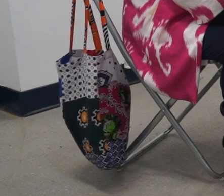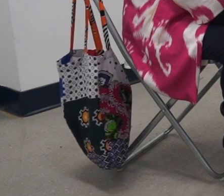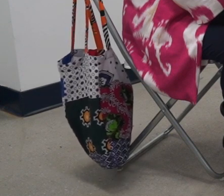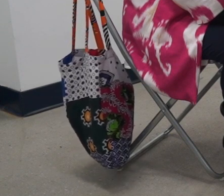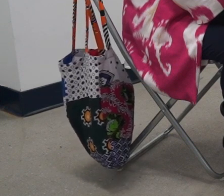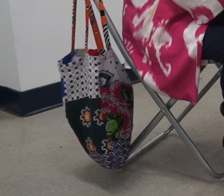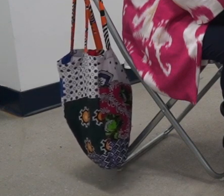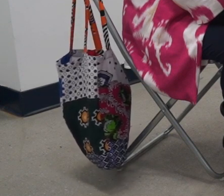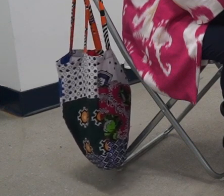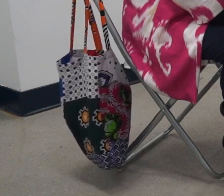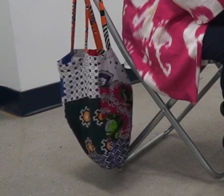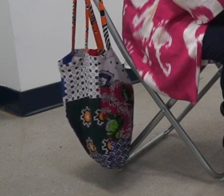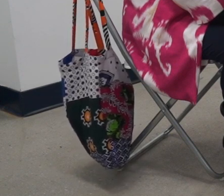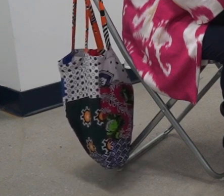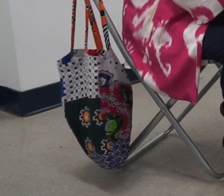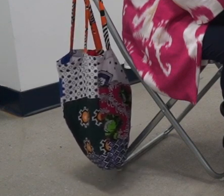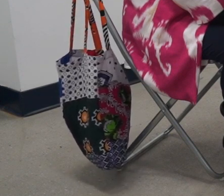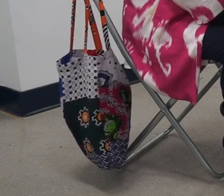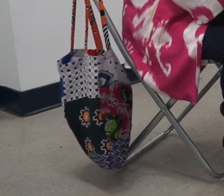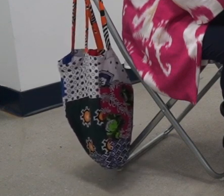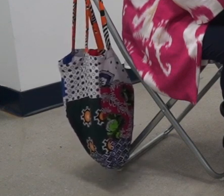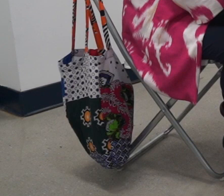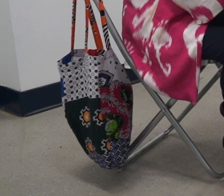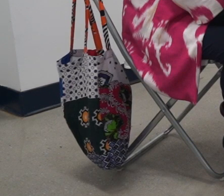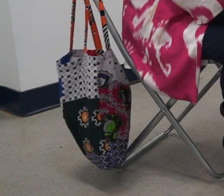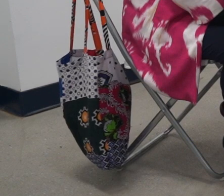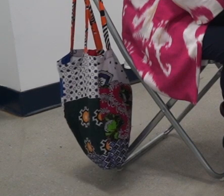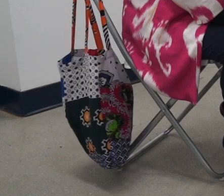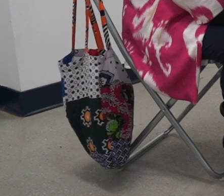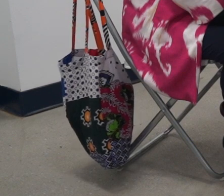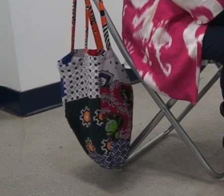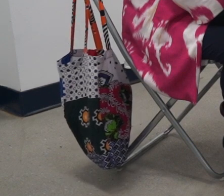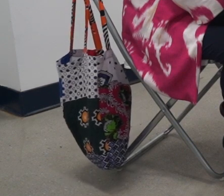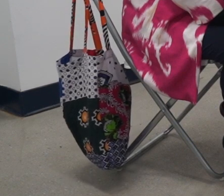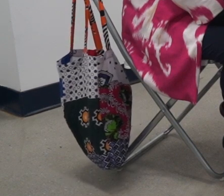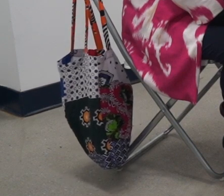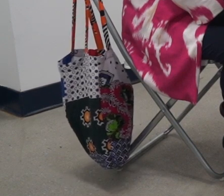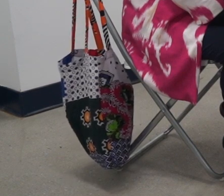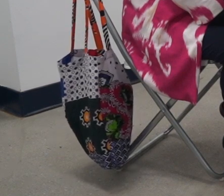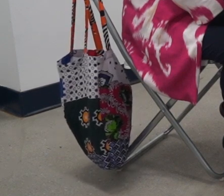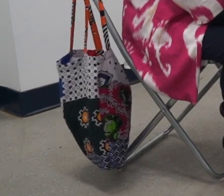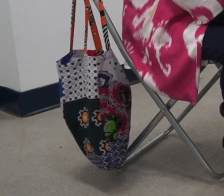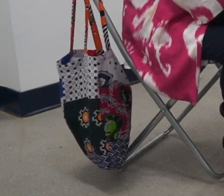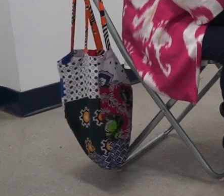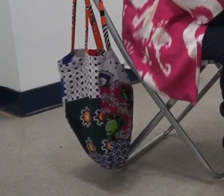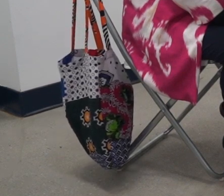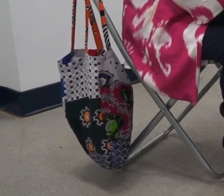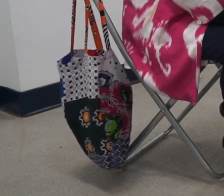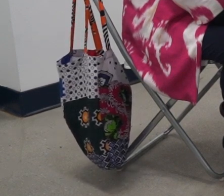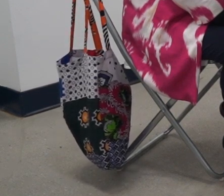about where we can be connected in it. And then we'll conclude with some group reflection, and then of course we'll have some yummy